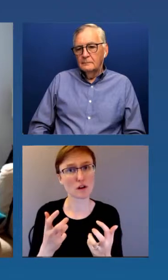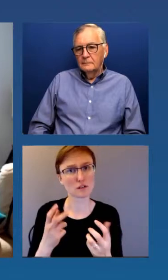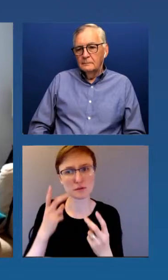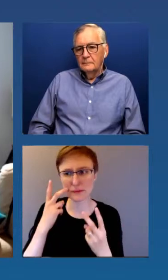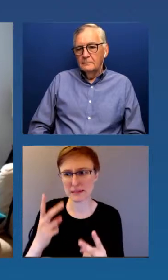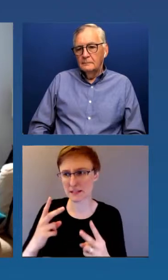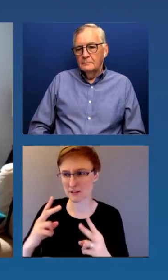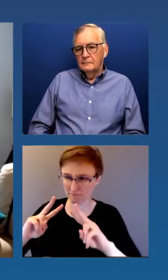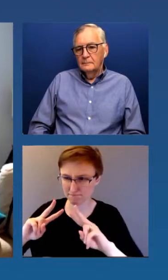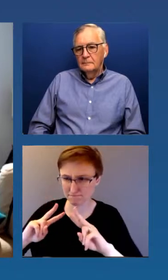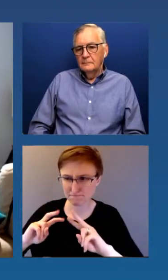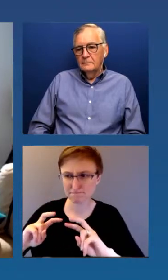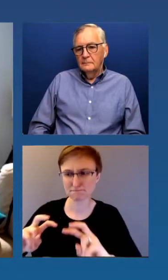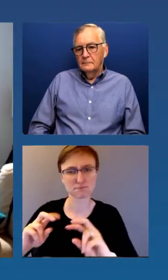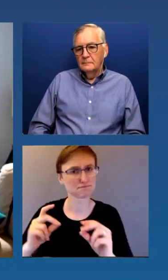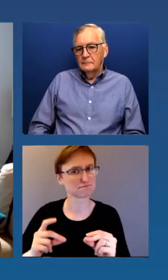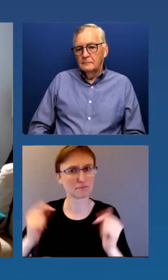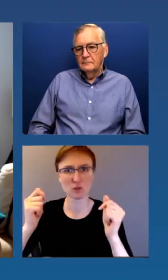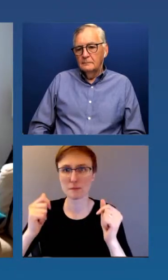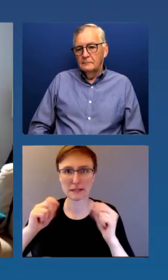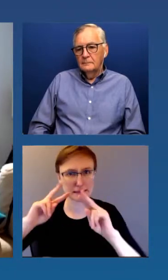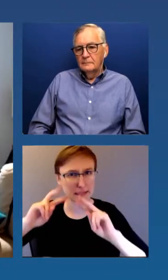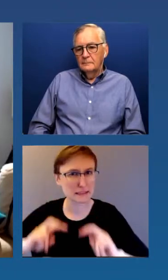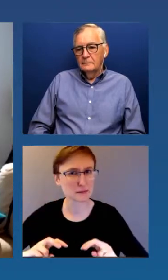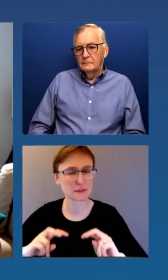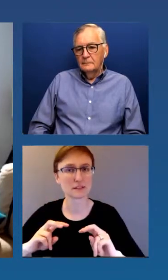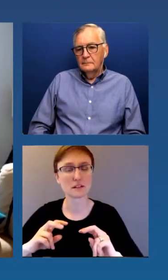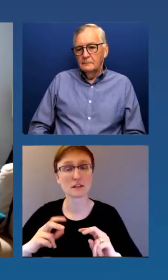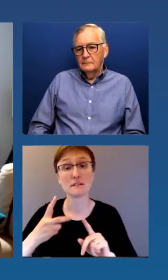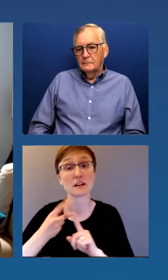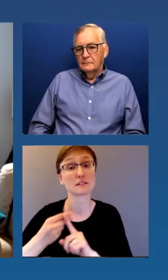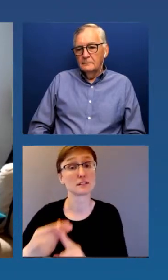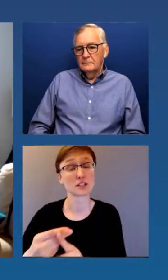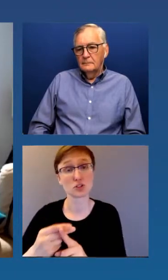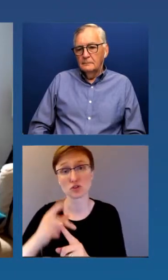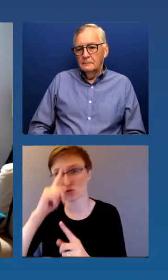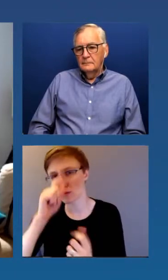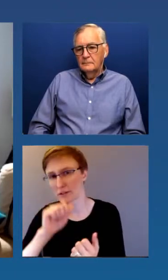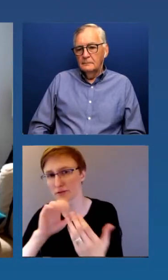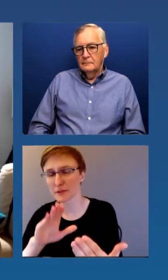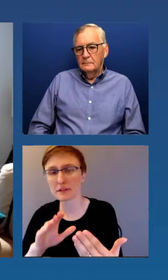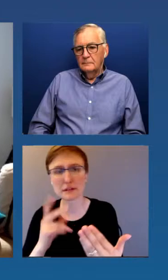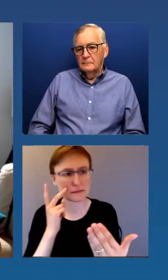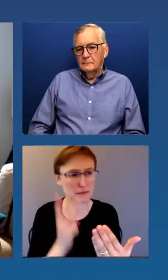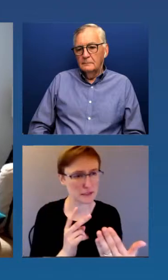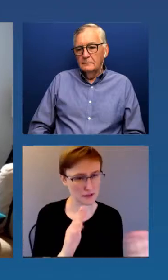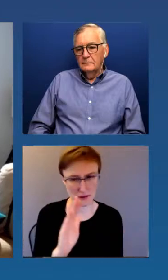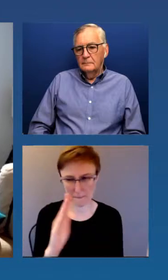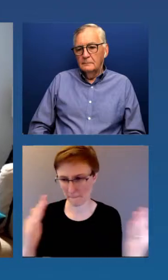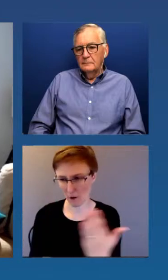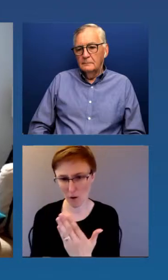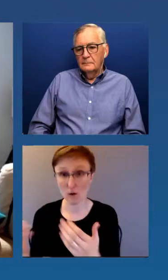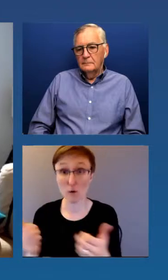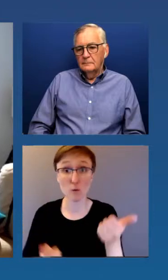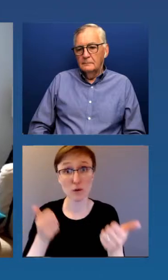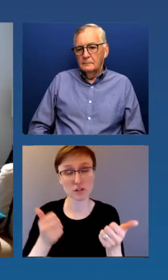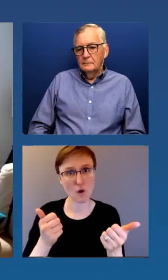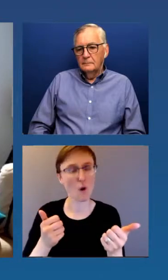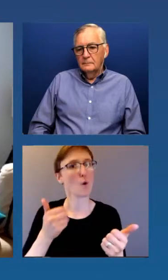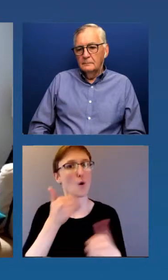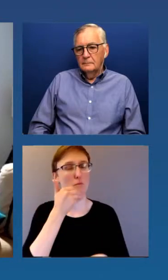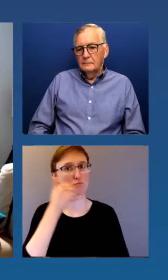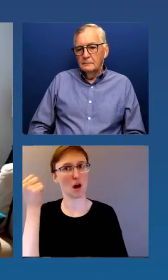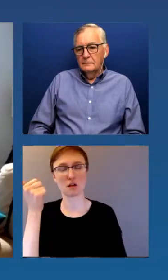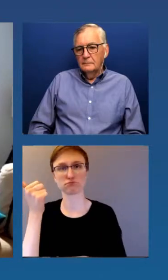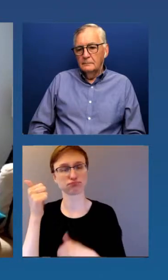targeted vaccination strategies done so far to determine which approaches have been most successful. We